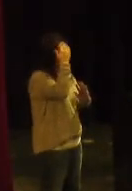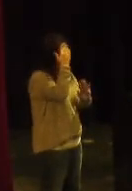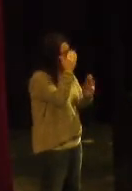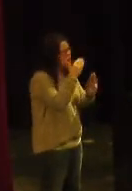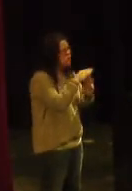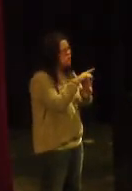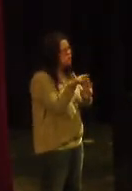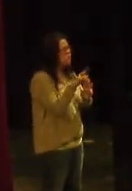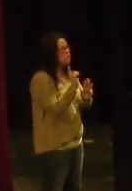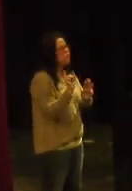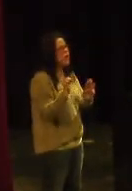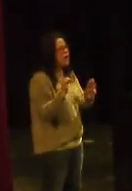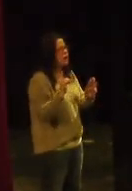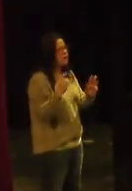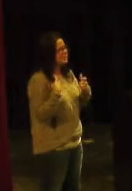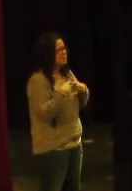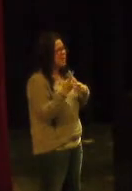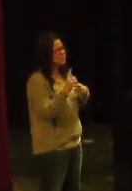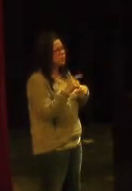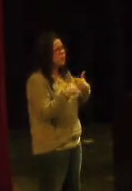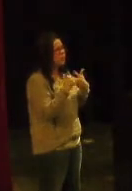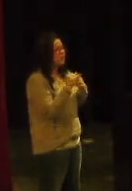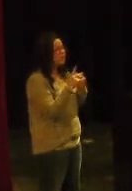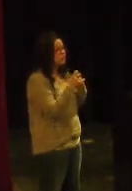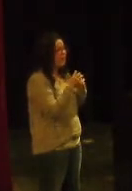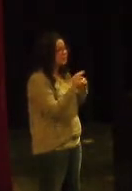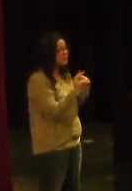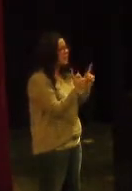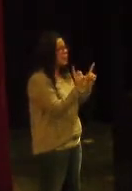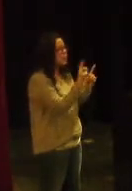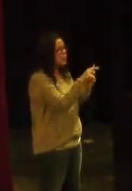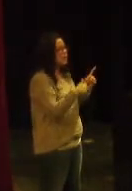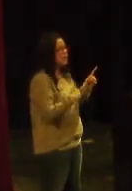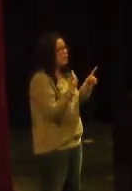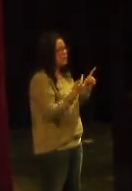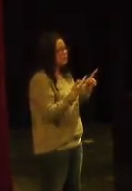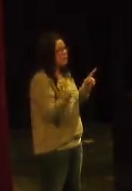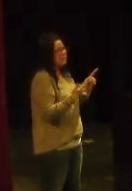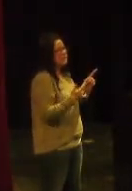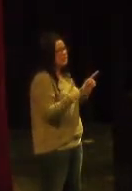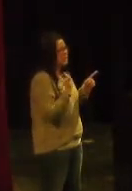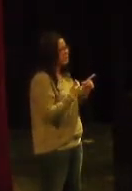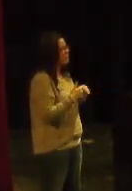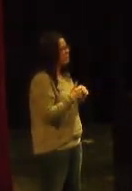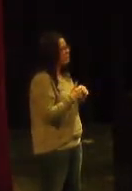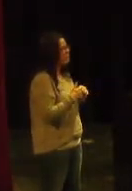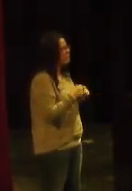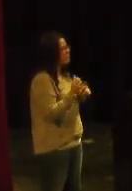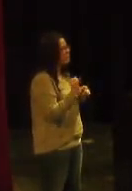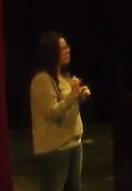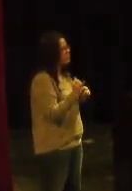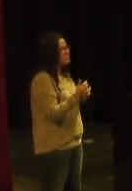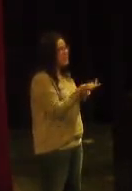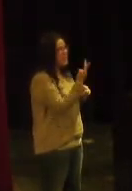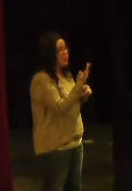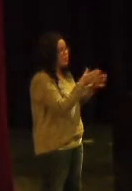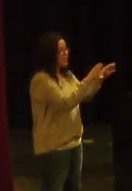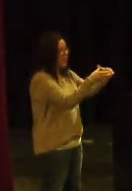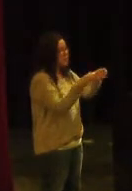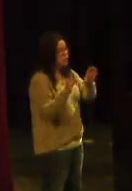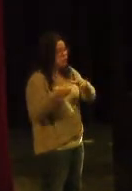where Hispanics are, where they live. In Jackson, for example, where do Hispanic people tend to live? There's like three clusters in